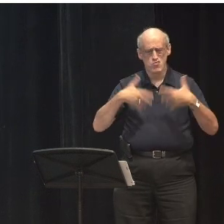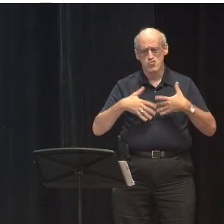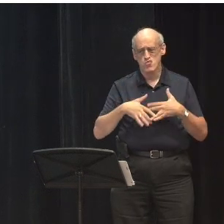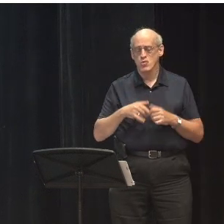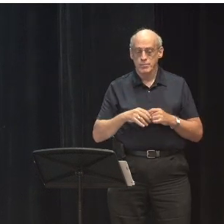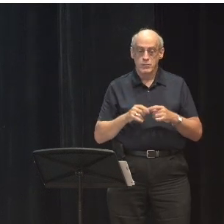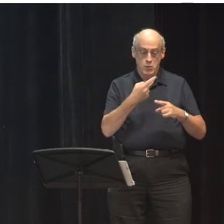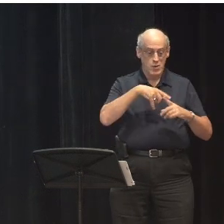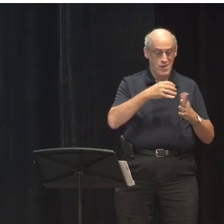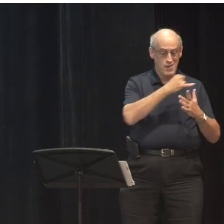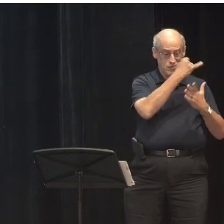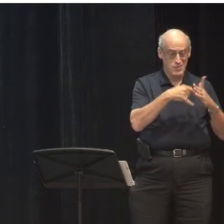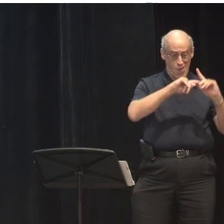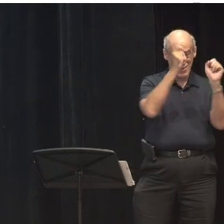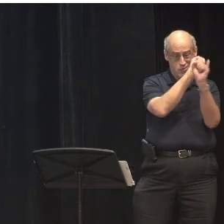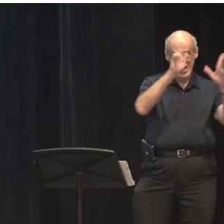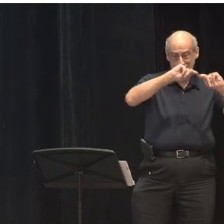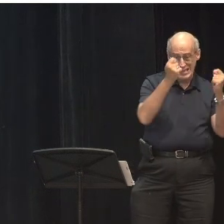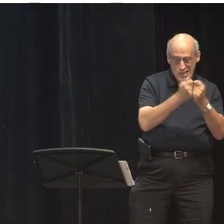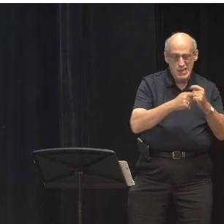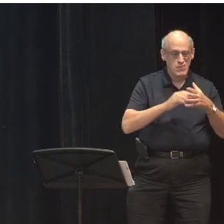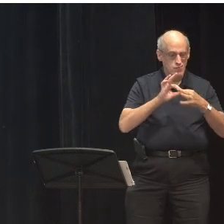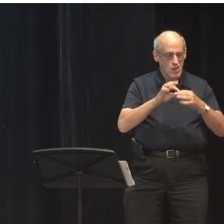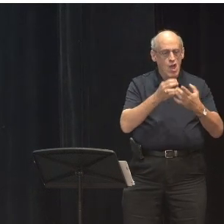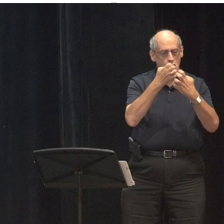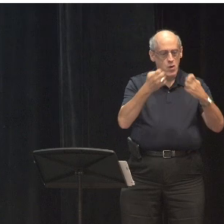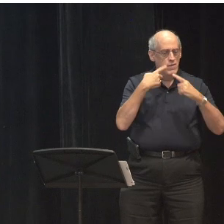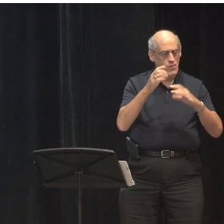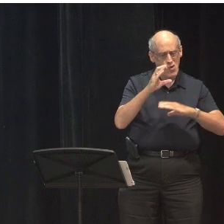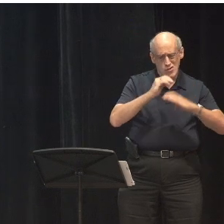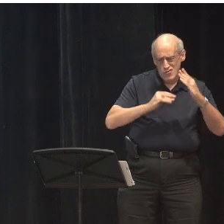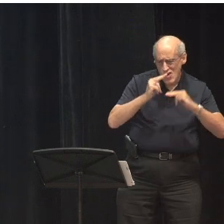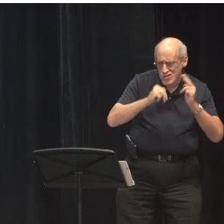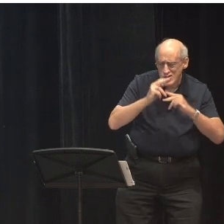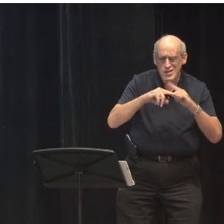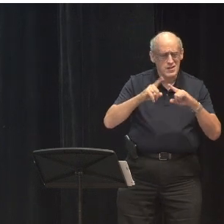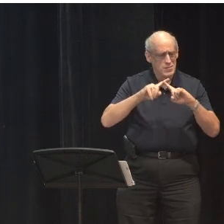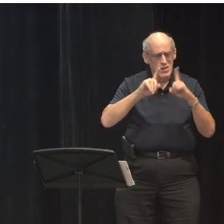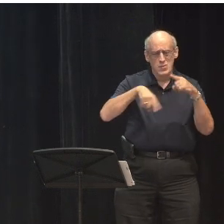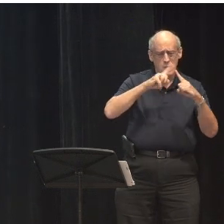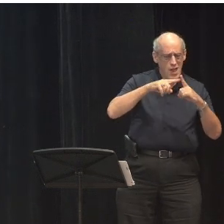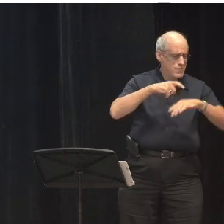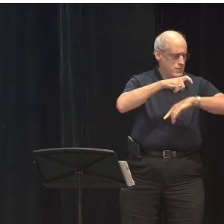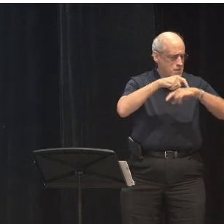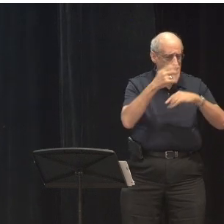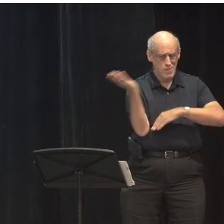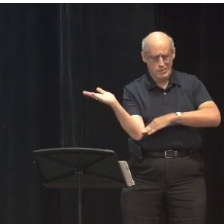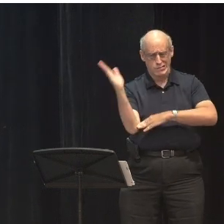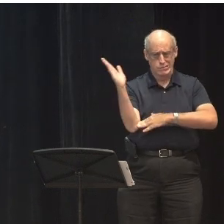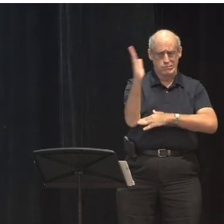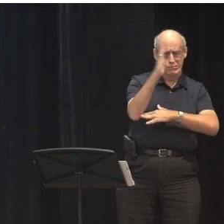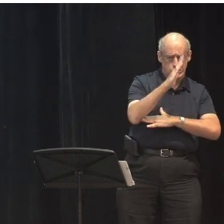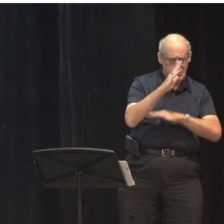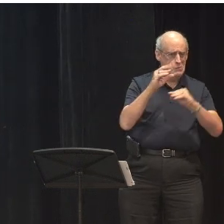the design team to understand the construction equipment, how it would be operated, the times of day. And the result of